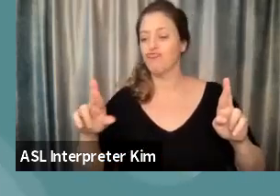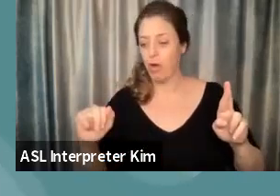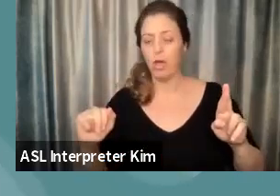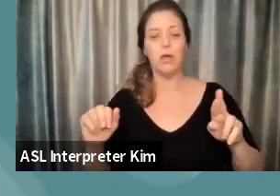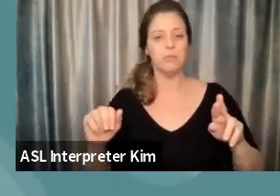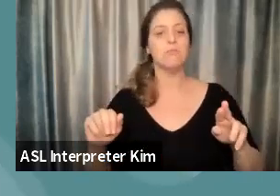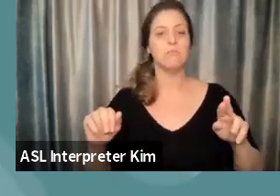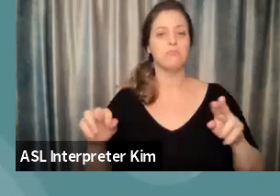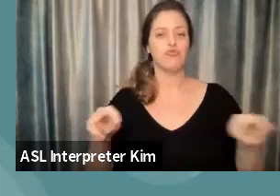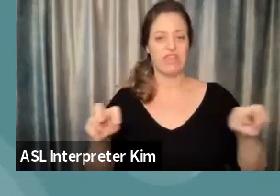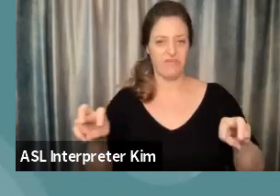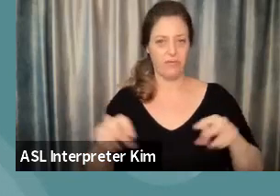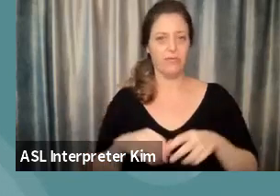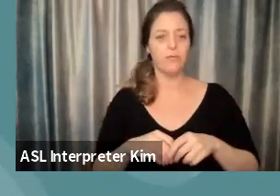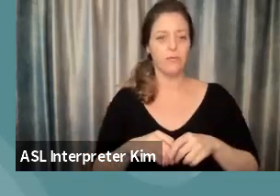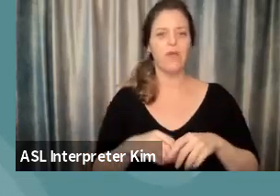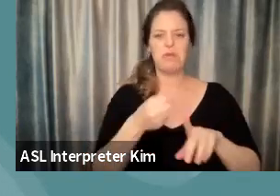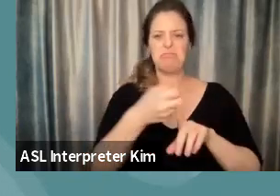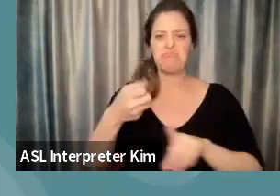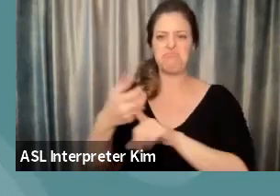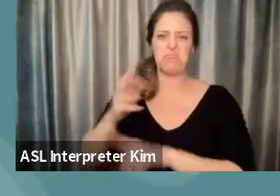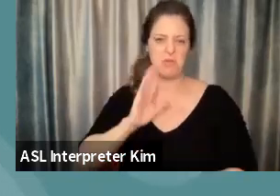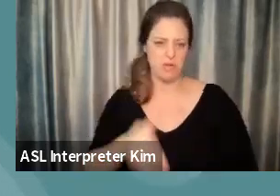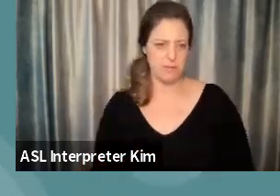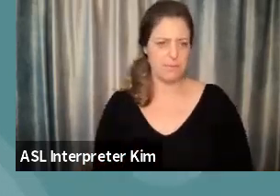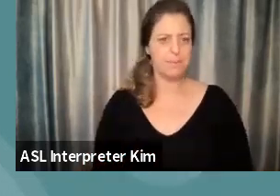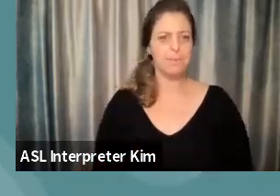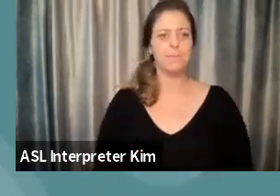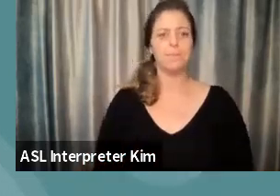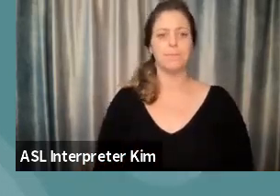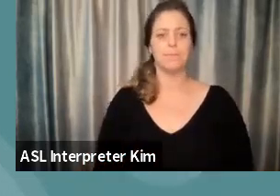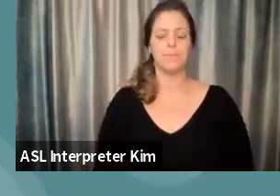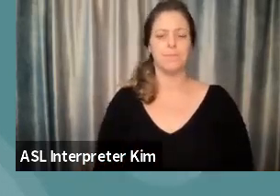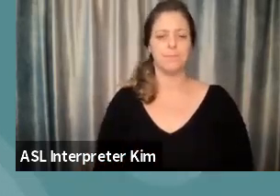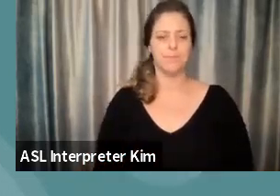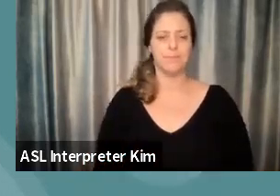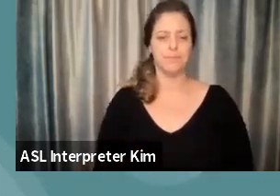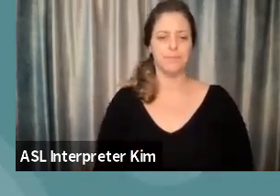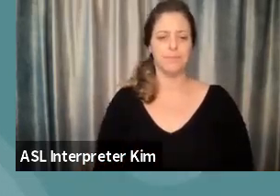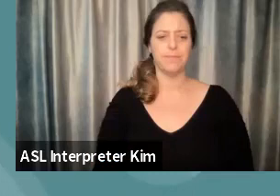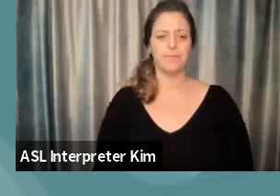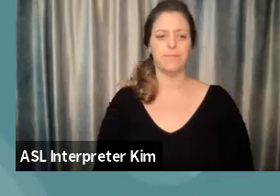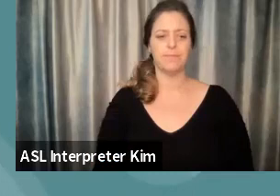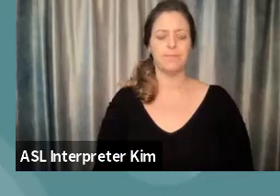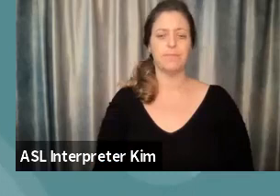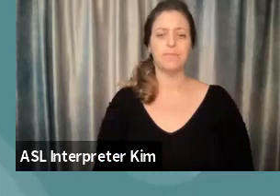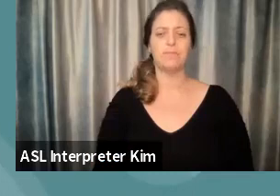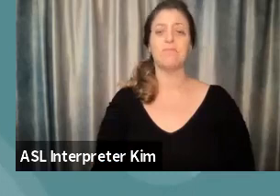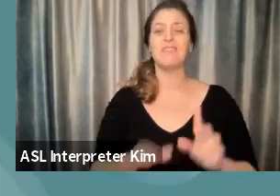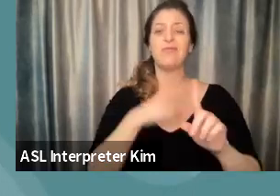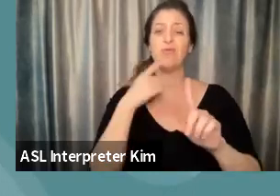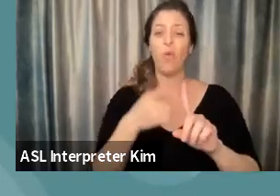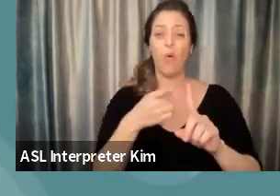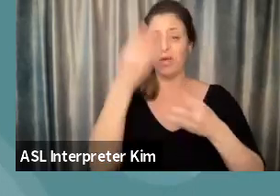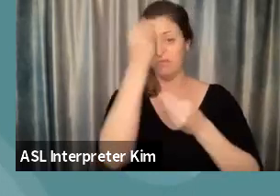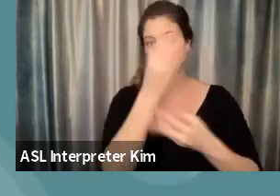enrollment. We will give more details as far as what that is. But here, hopefully our goals is to share some of the information and